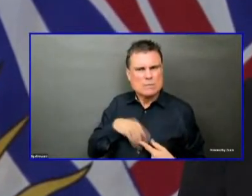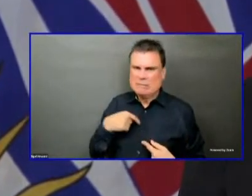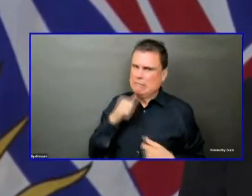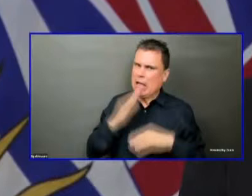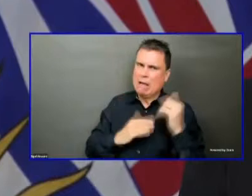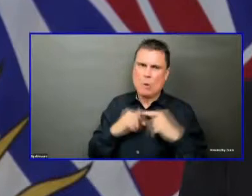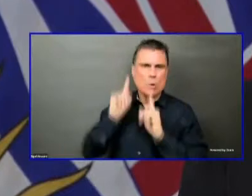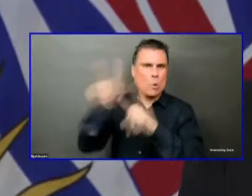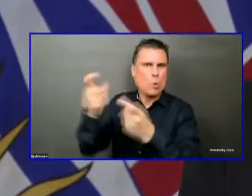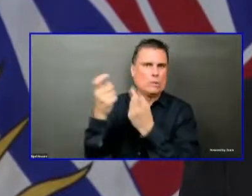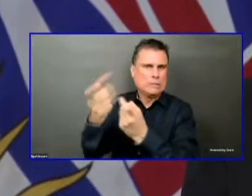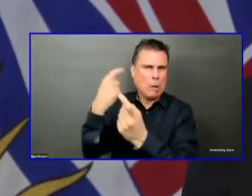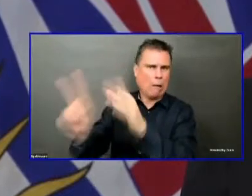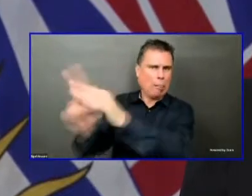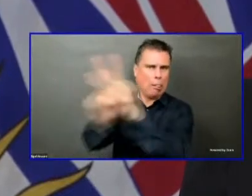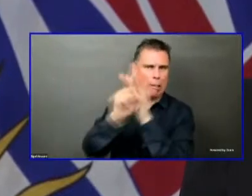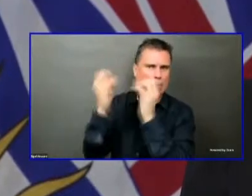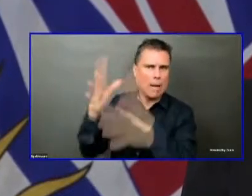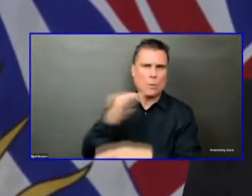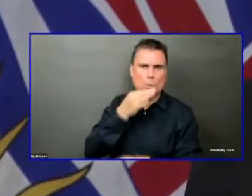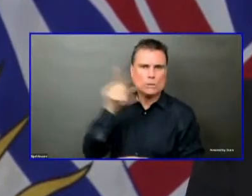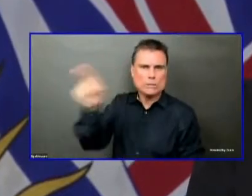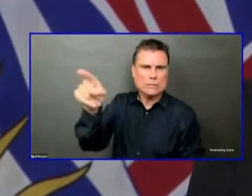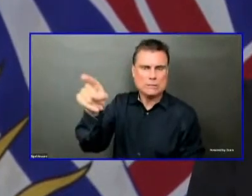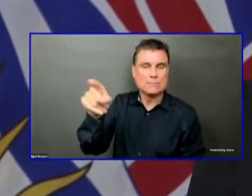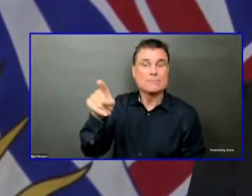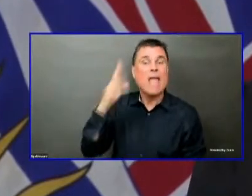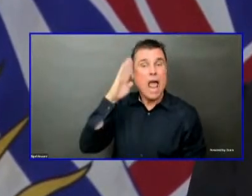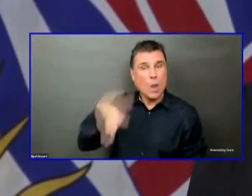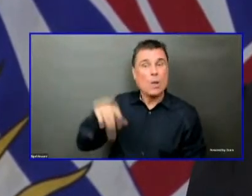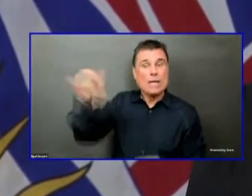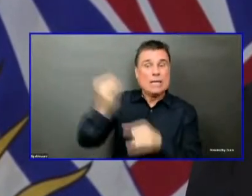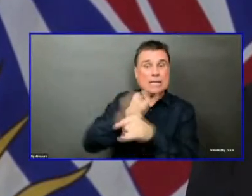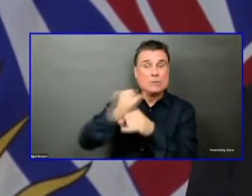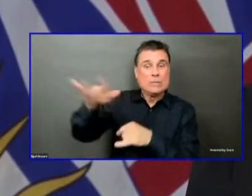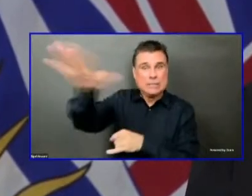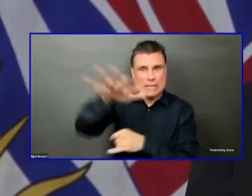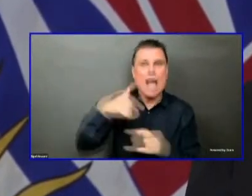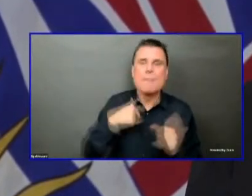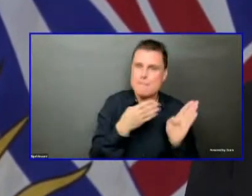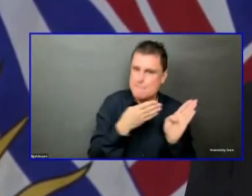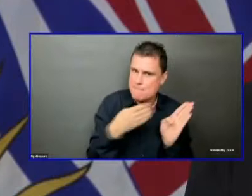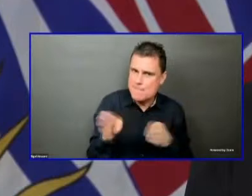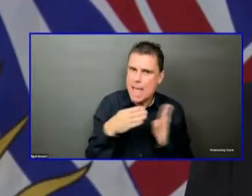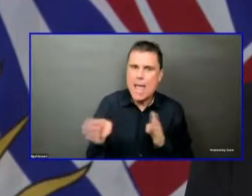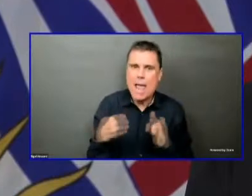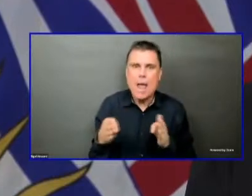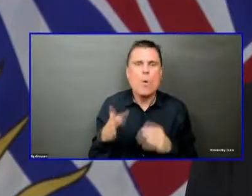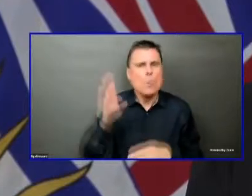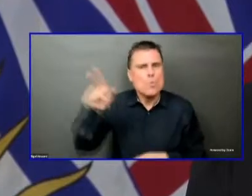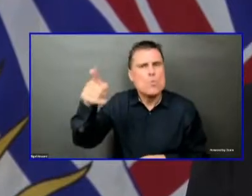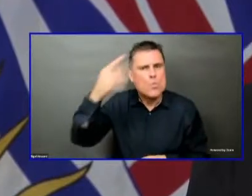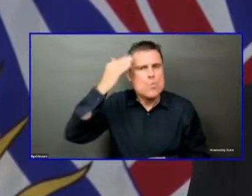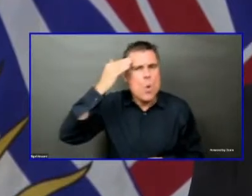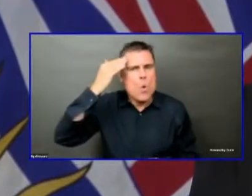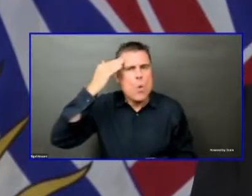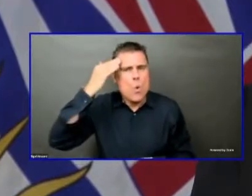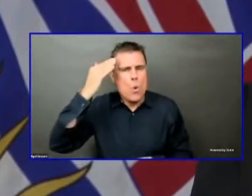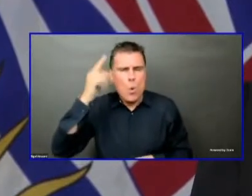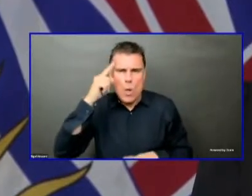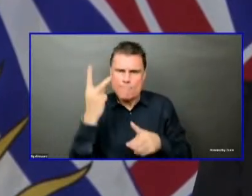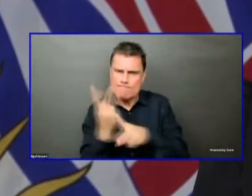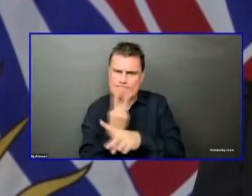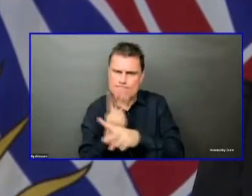a plan. I expect it'll be next week. That is one of the concerns that has been brought to their